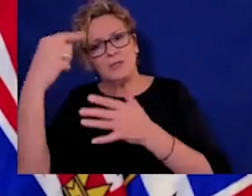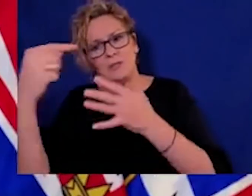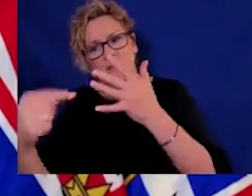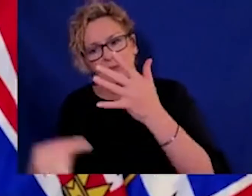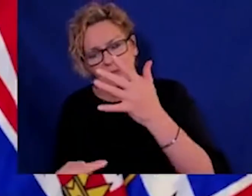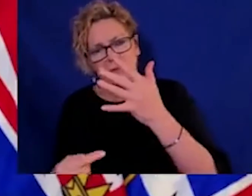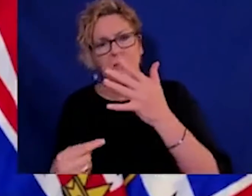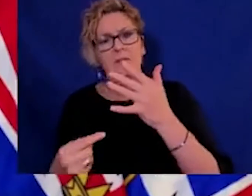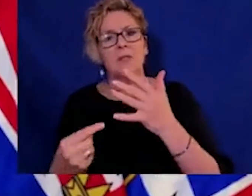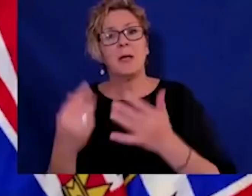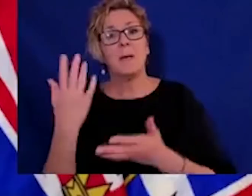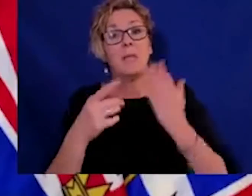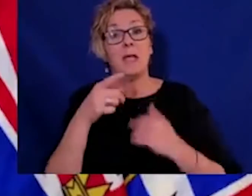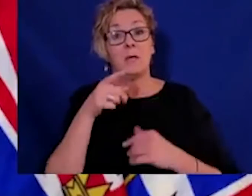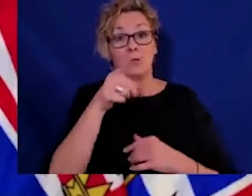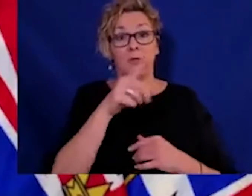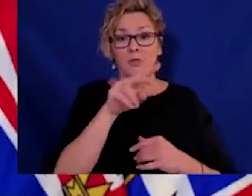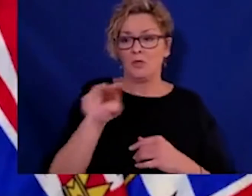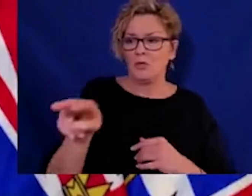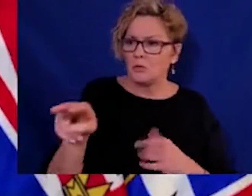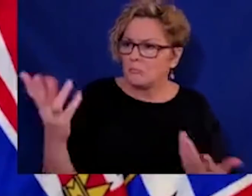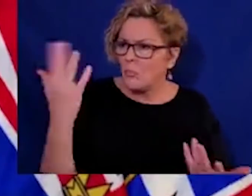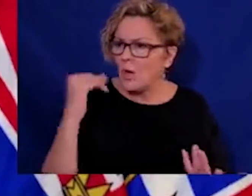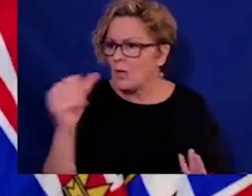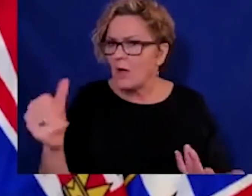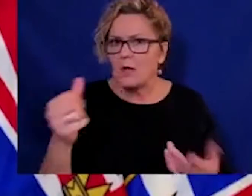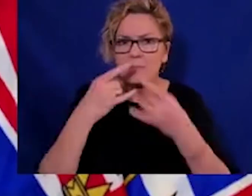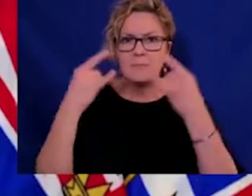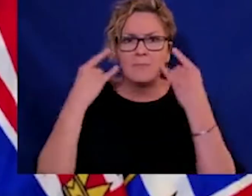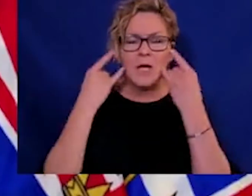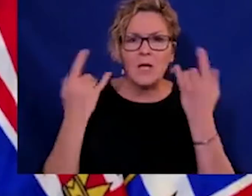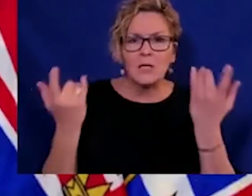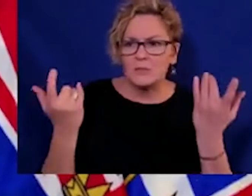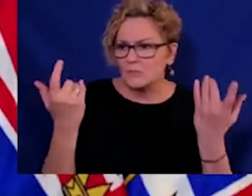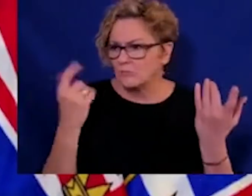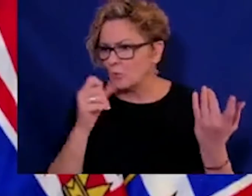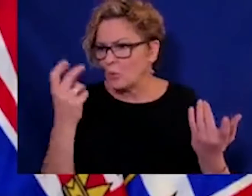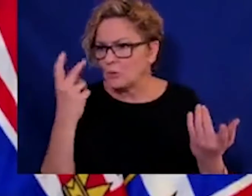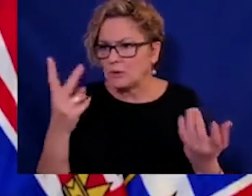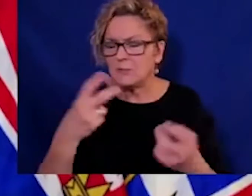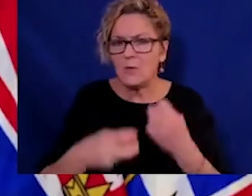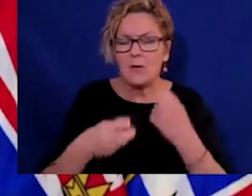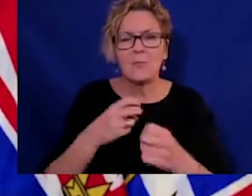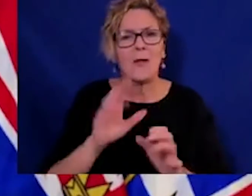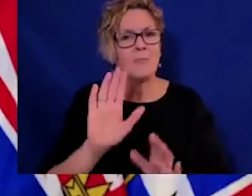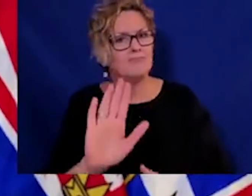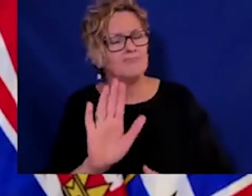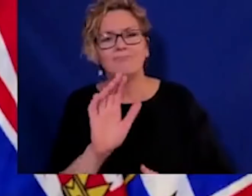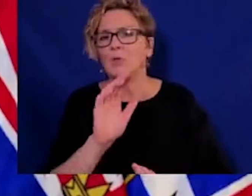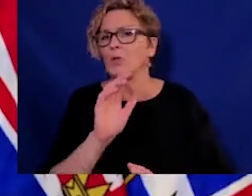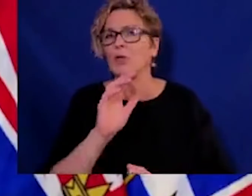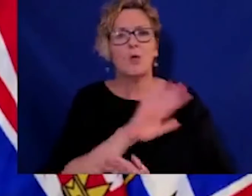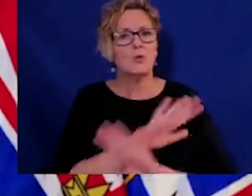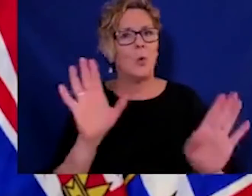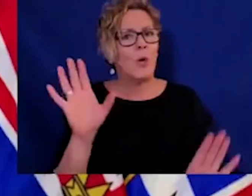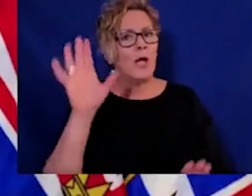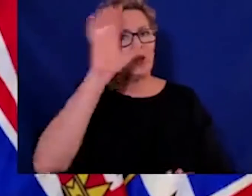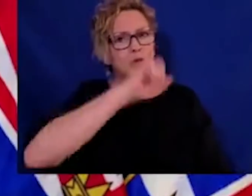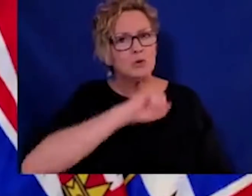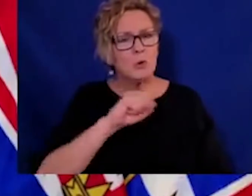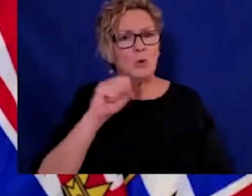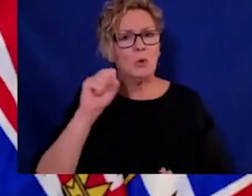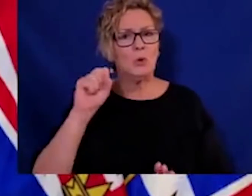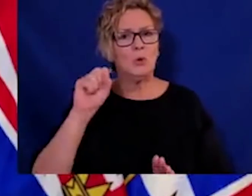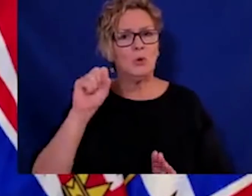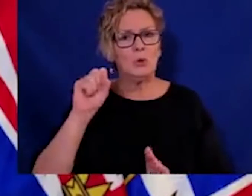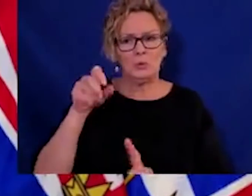that may not be apparent to you, whether it's a psychological, behavioral, or health condition, or due to physical, cognitive,